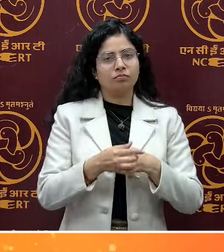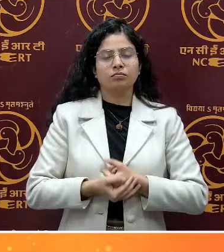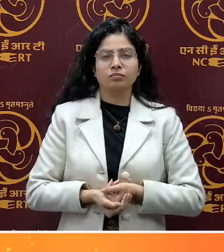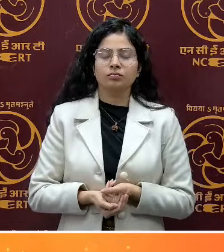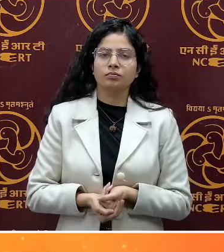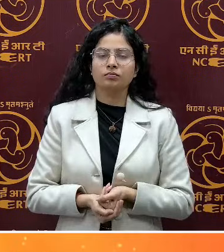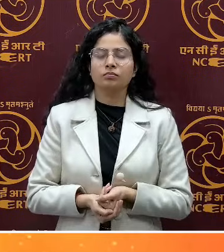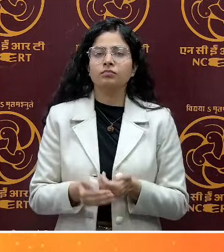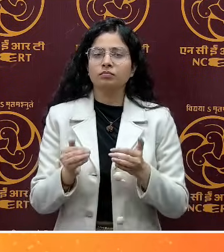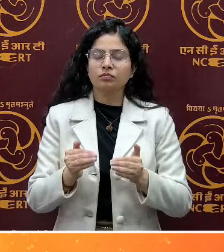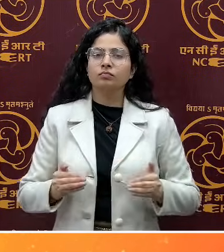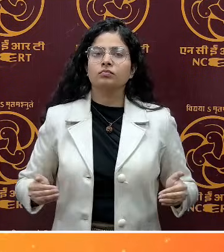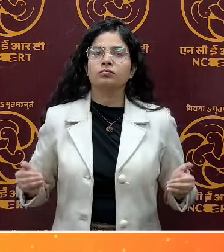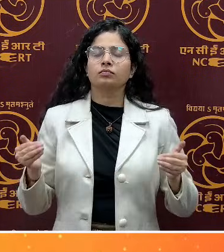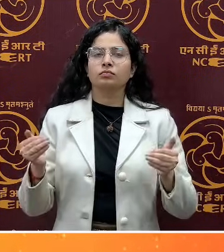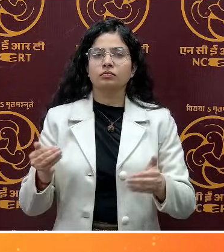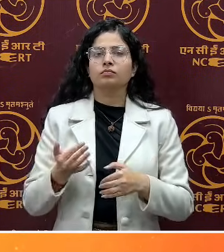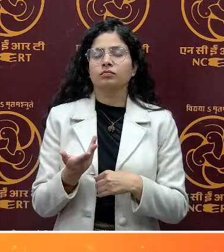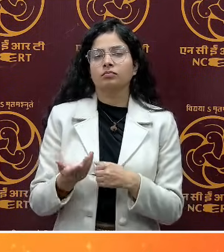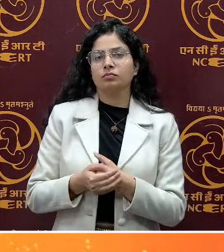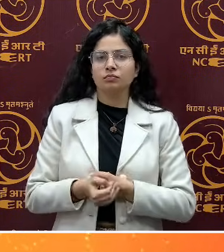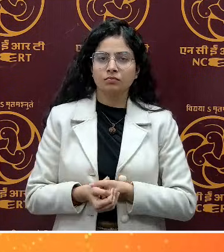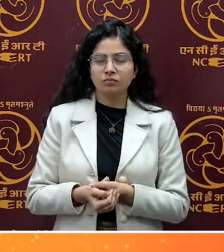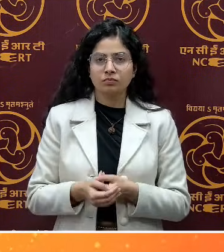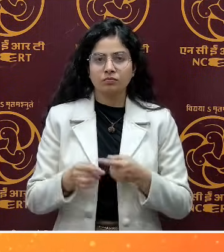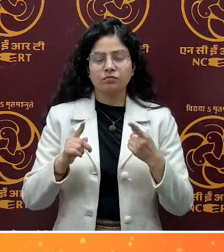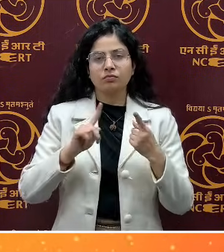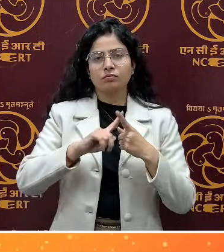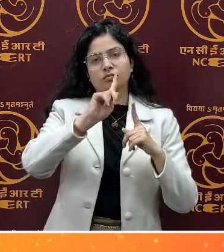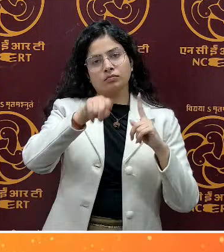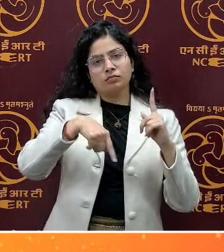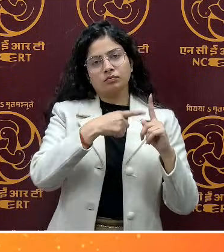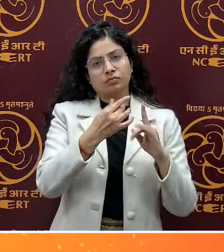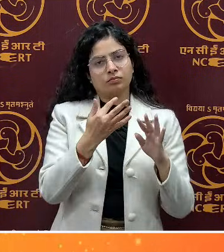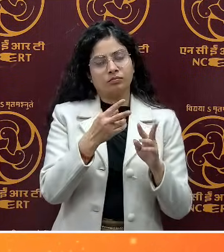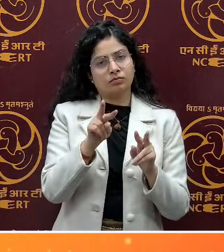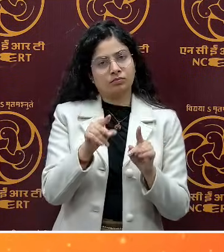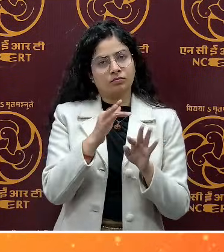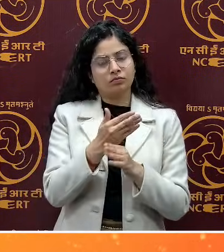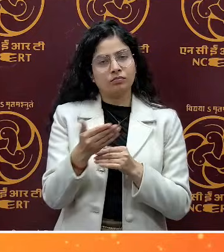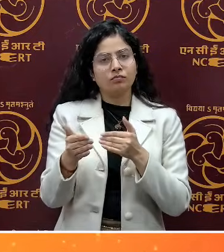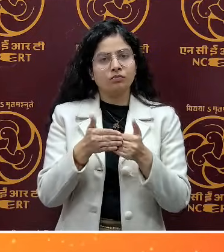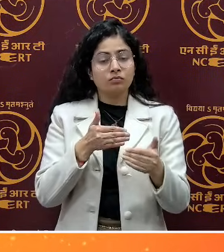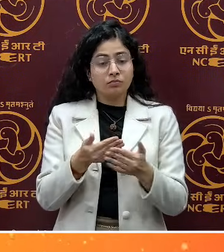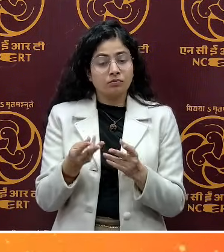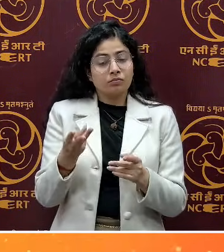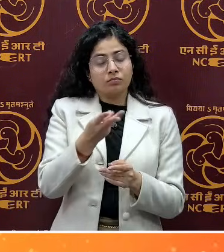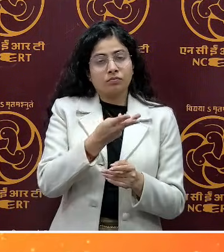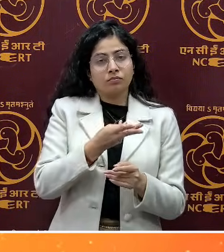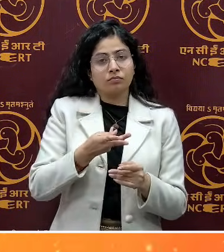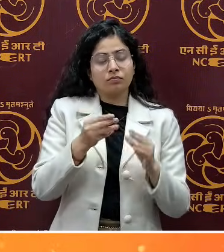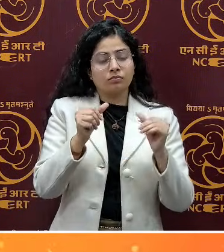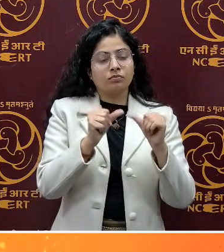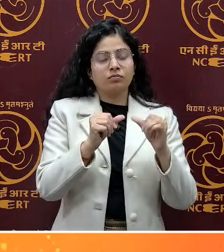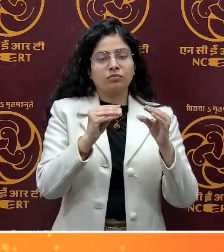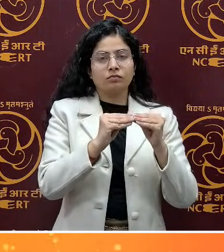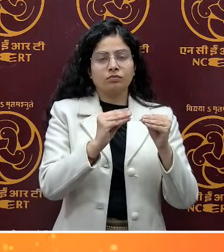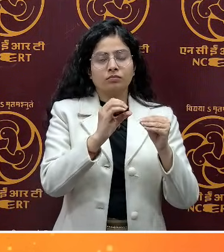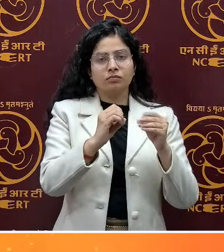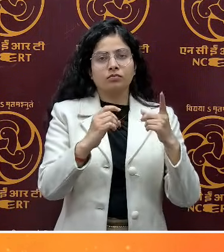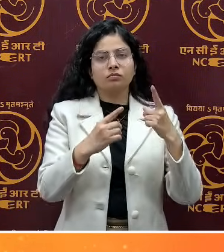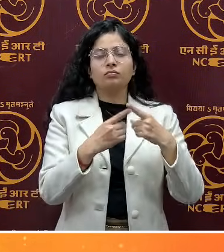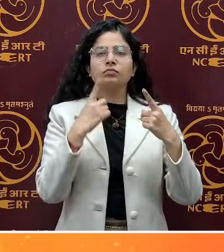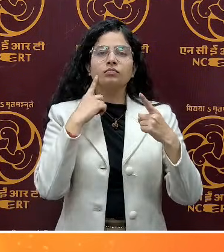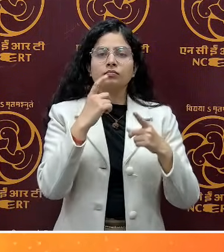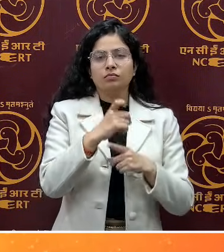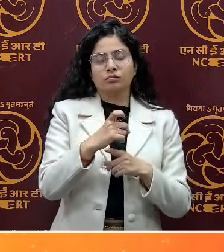Right. Further moving ahead, the ecosystem. So the interaction between the biotic and abiotic